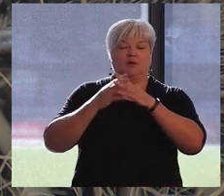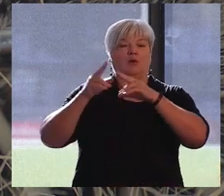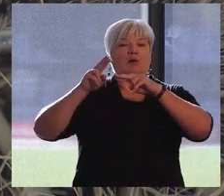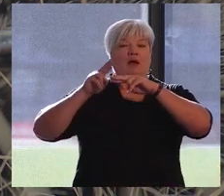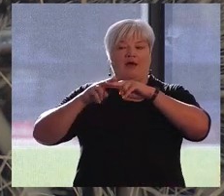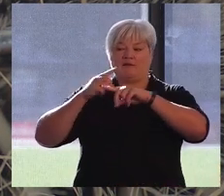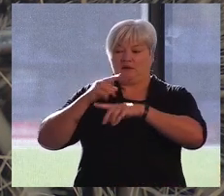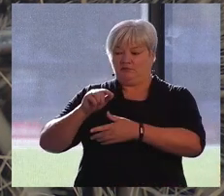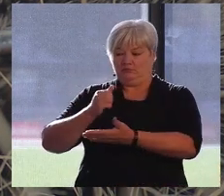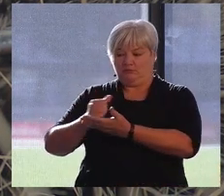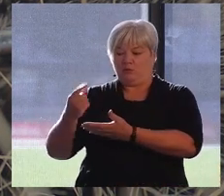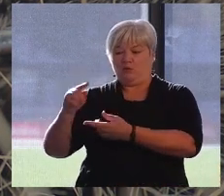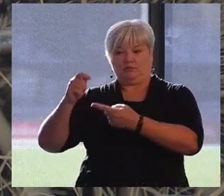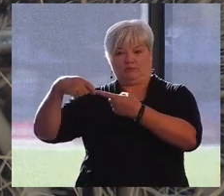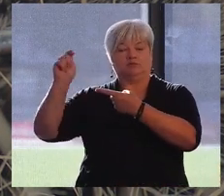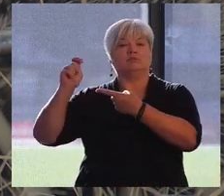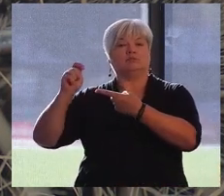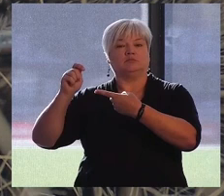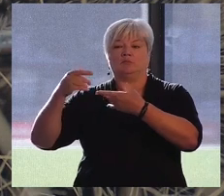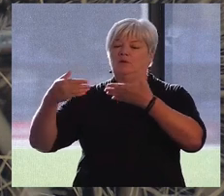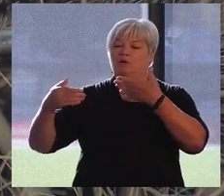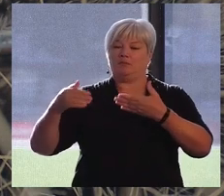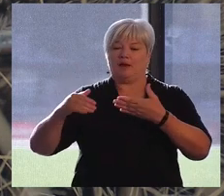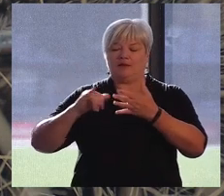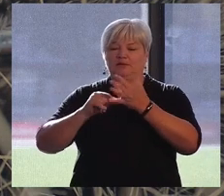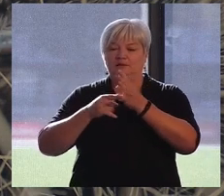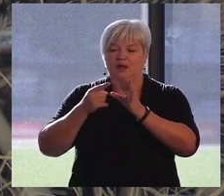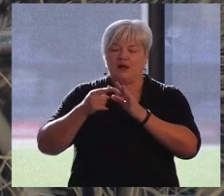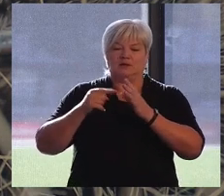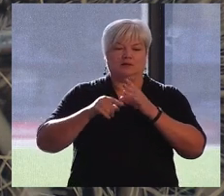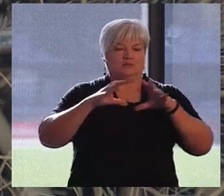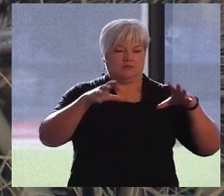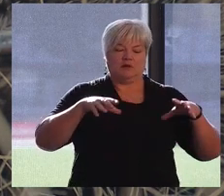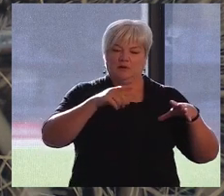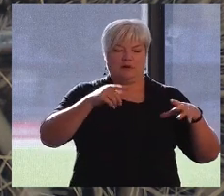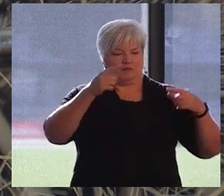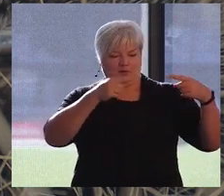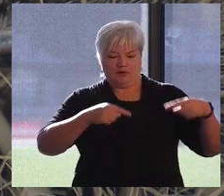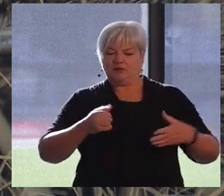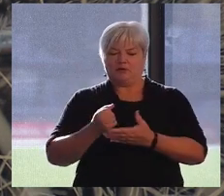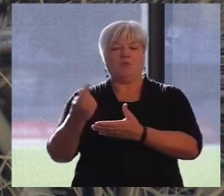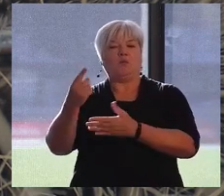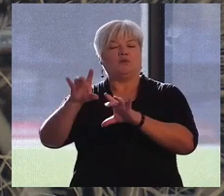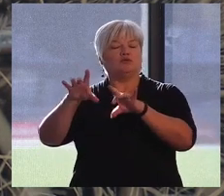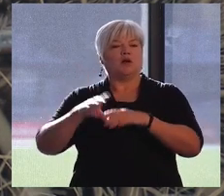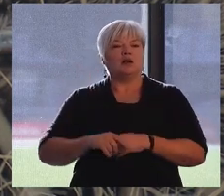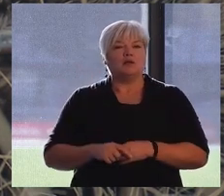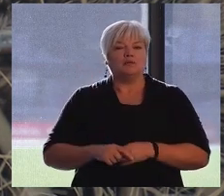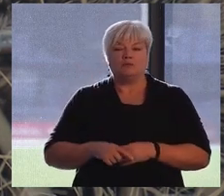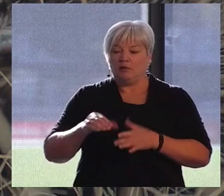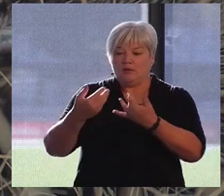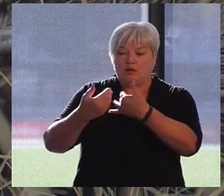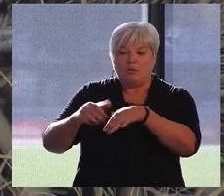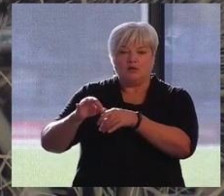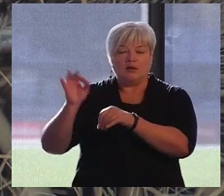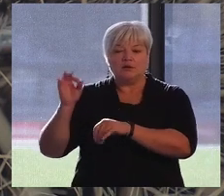scorecard that compared state and territory action on climate change and renewable energy. And even after they lost the election, the New